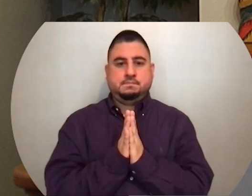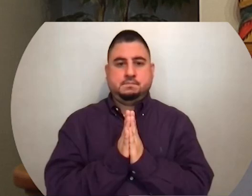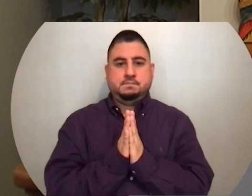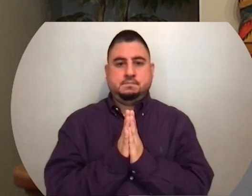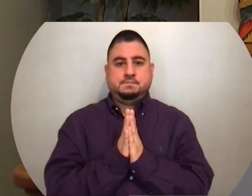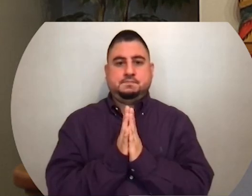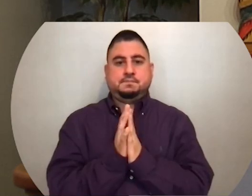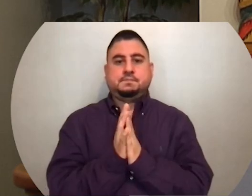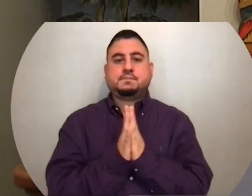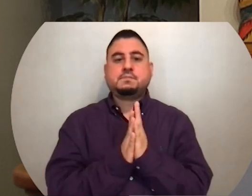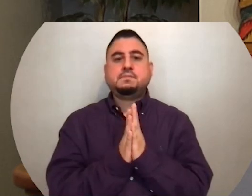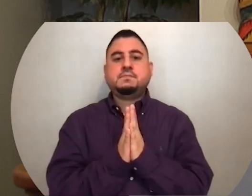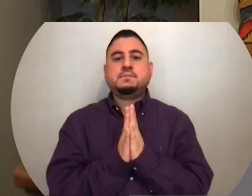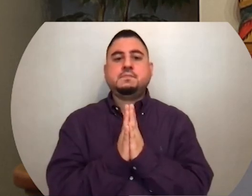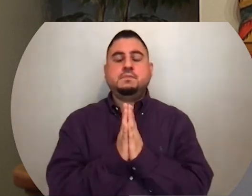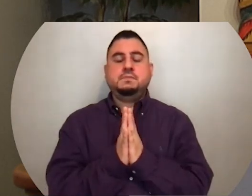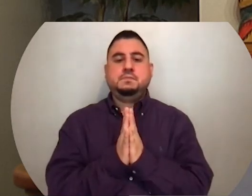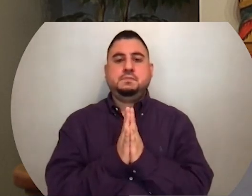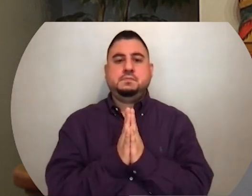Let us pray.